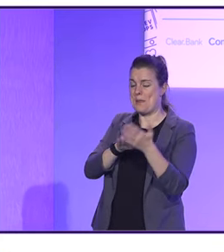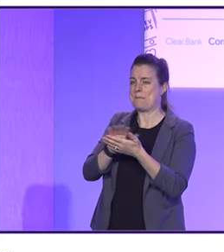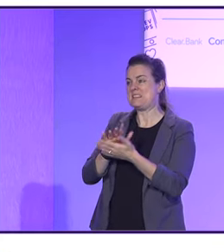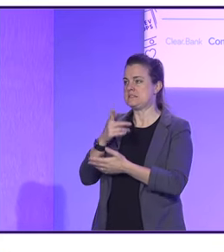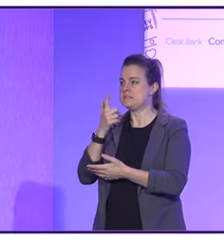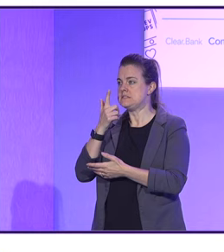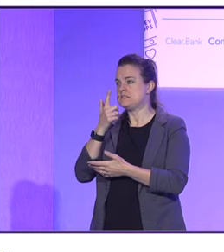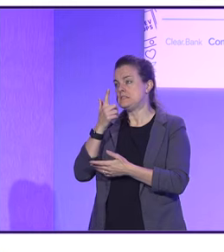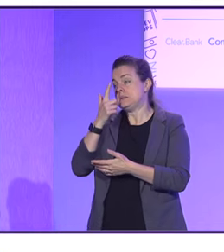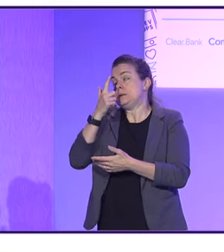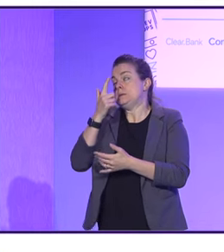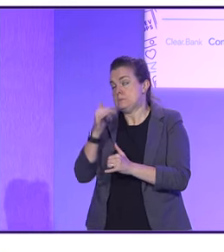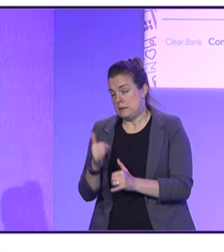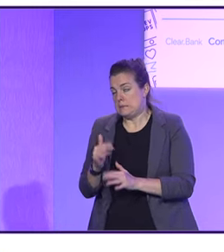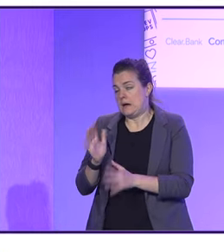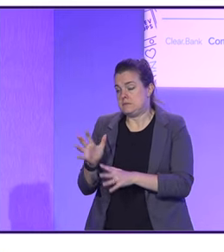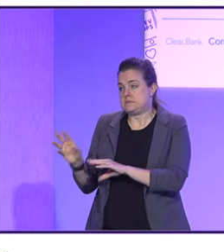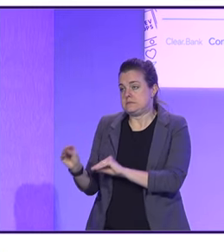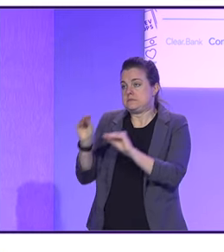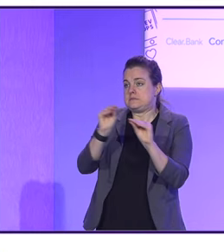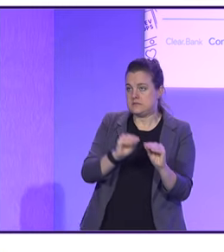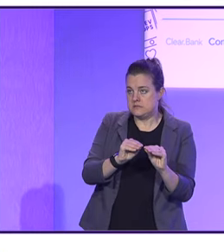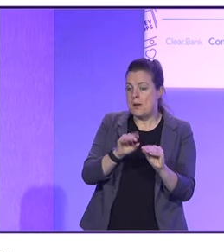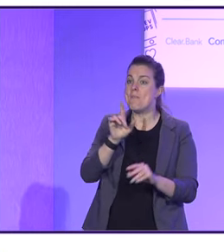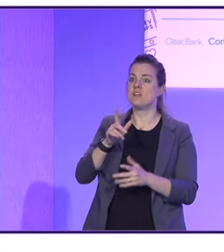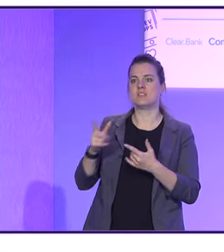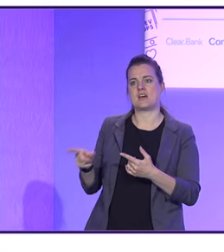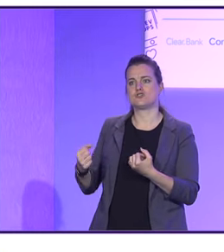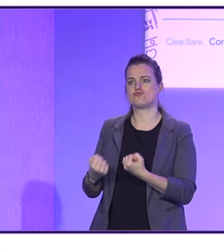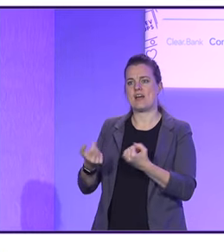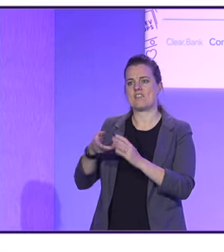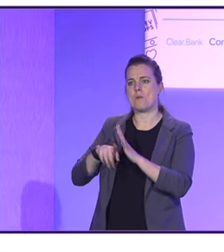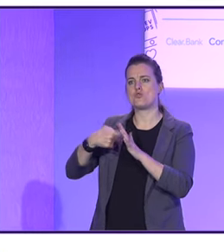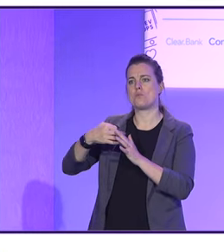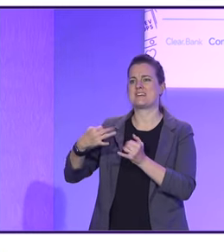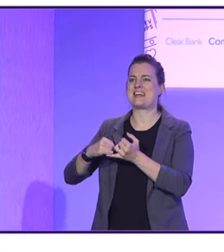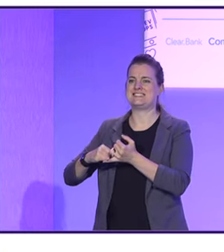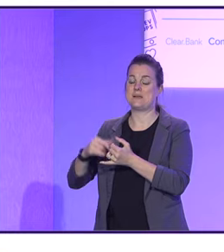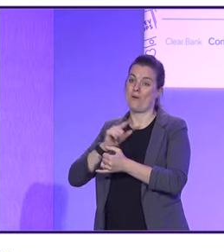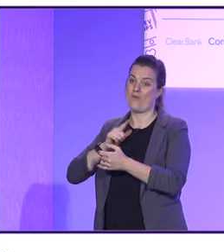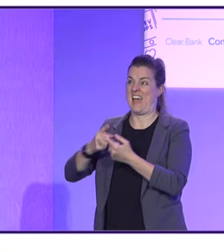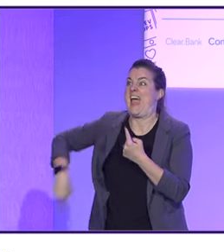bear in mind. And this is another strength that Kubernetes has because everyone and their mum's cloud provider runs Kubernetes now.